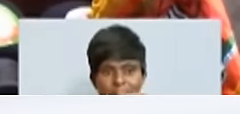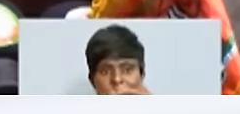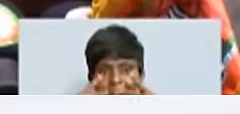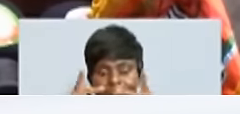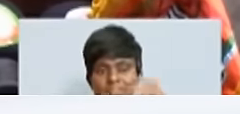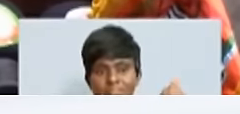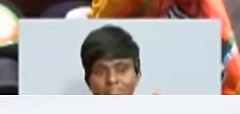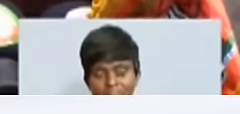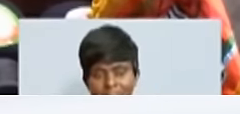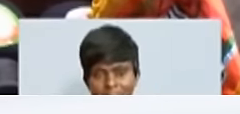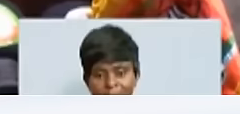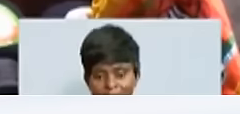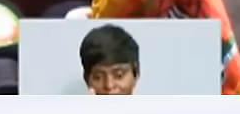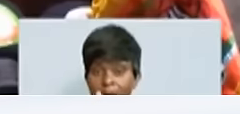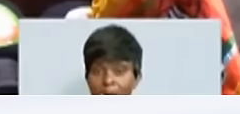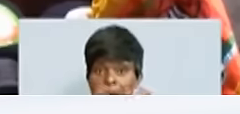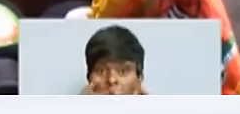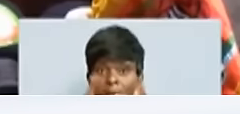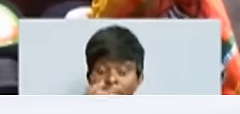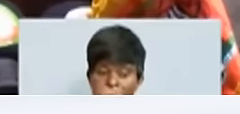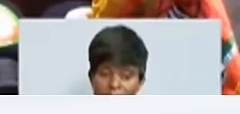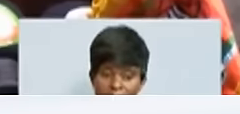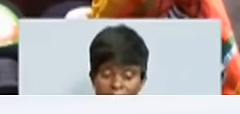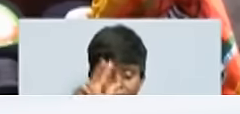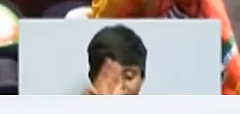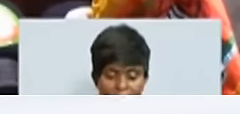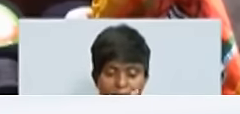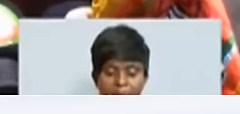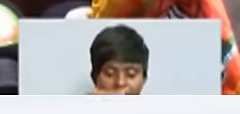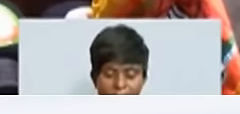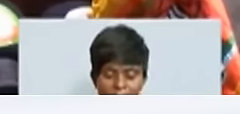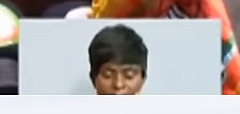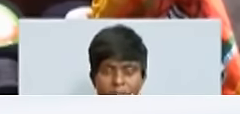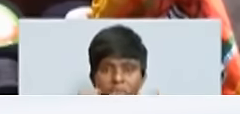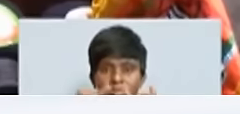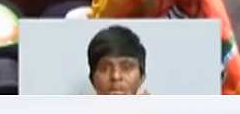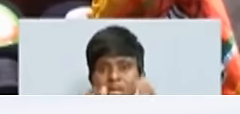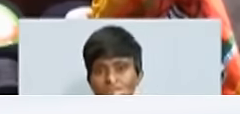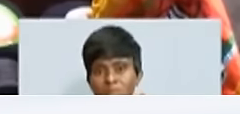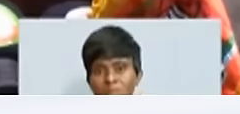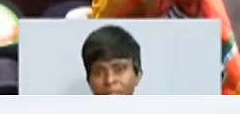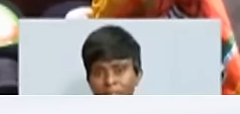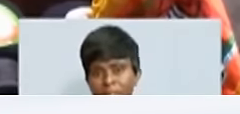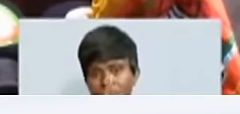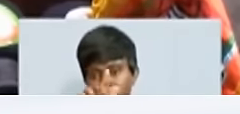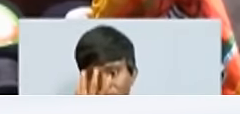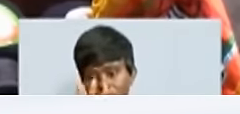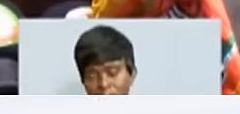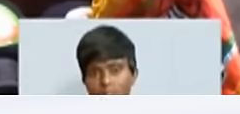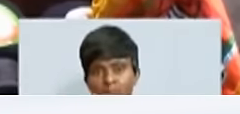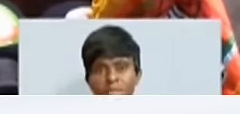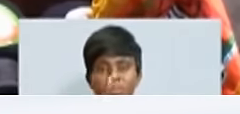affairs, we enacted the Access to Information Act No. 24 of